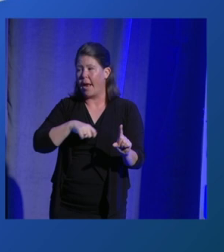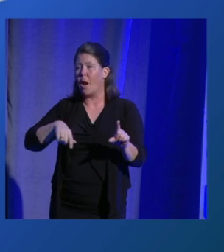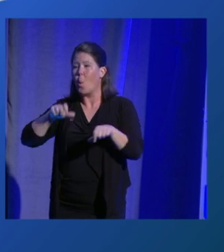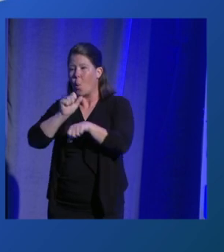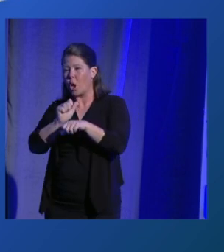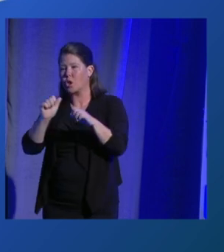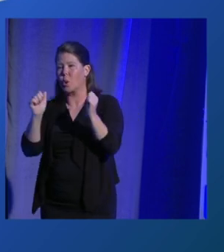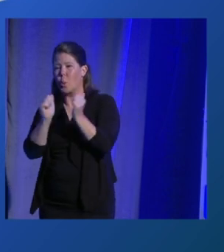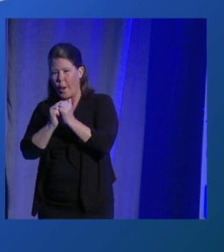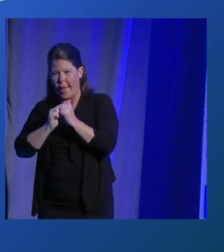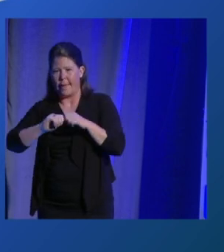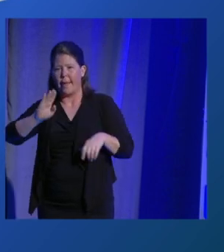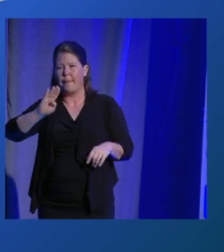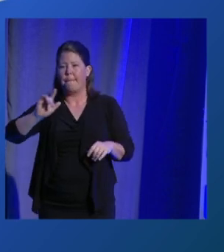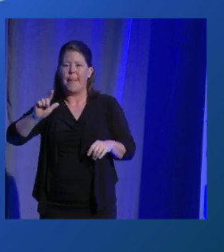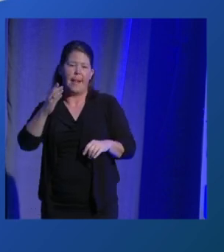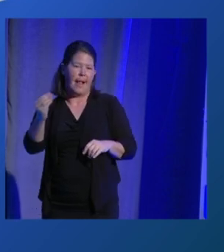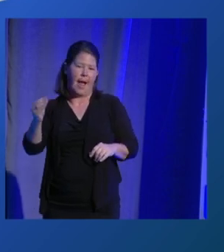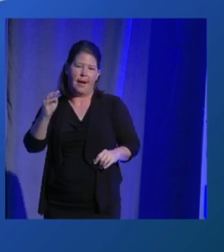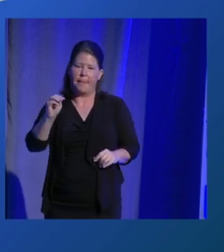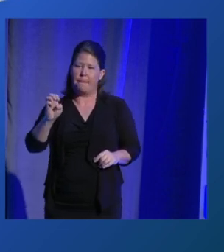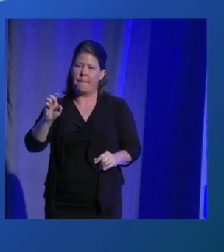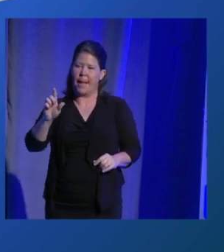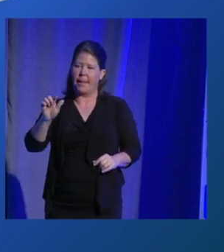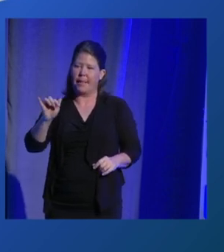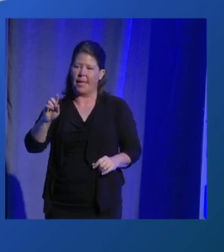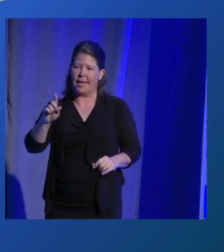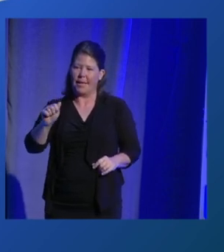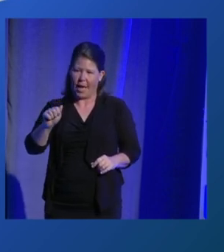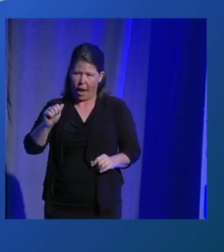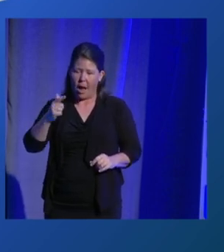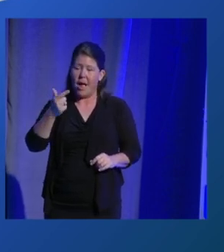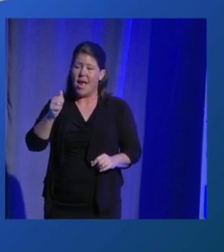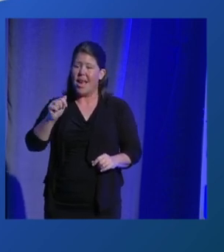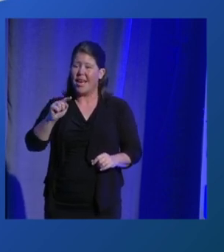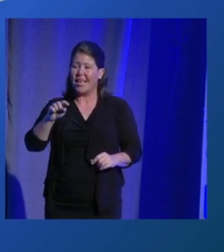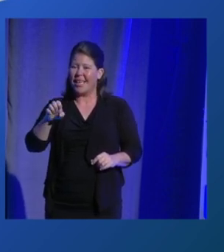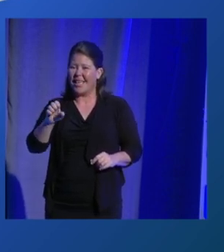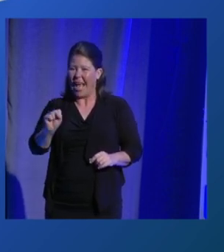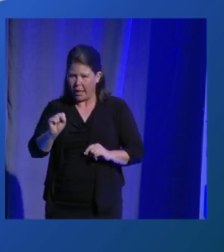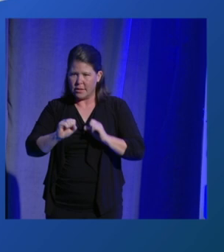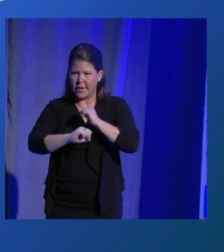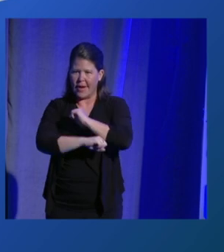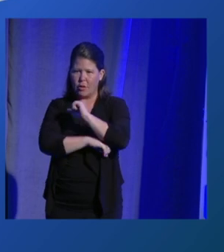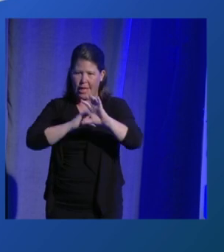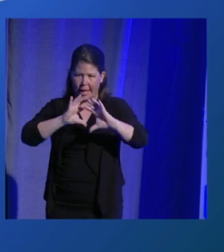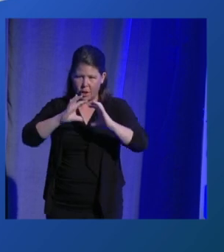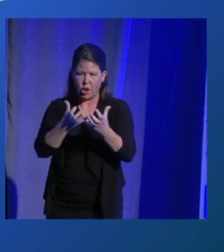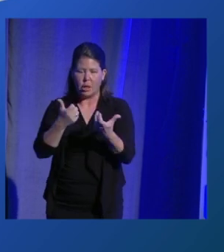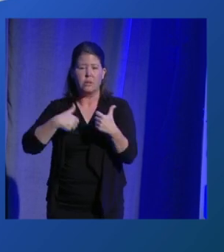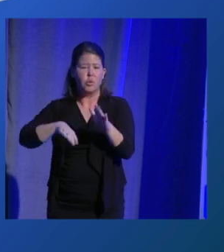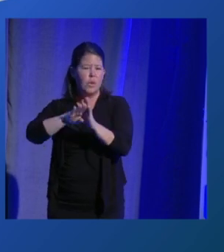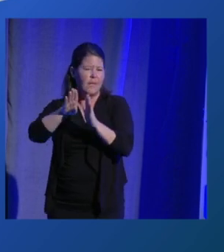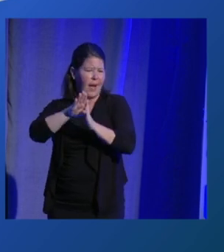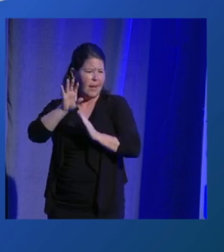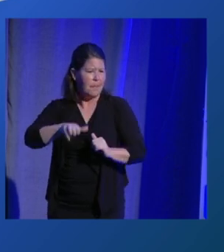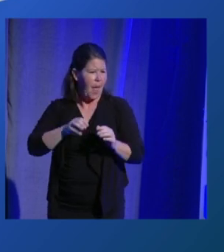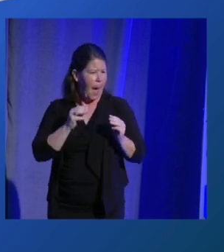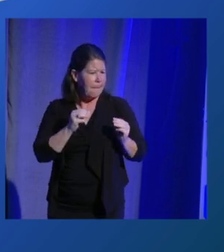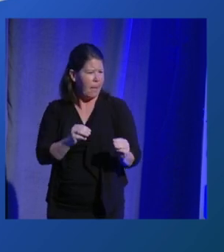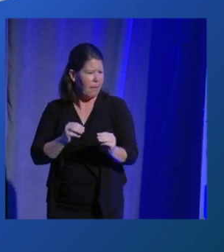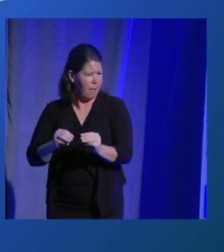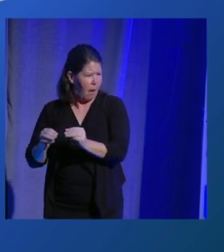with the Bill and Melinda Gates Foundation to develop many of those methodologies um